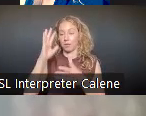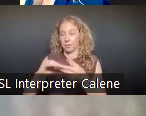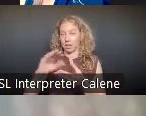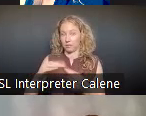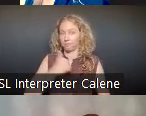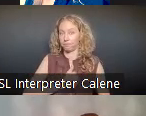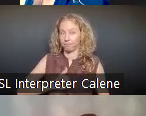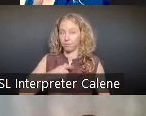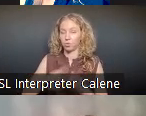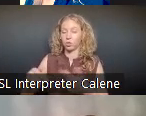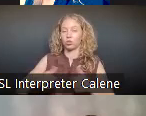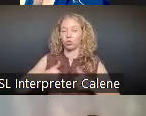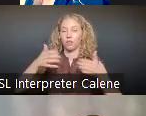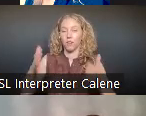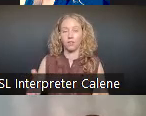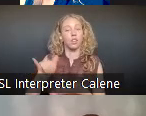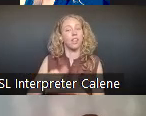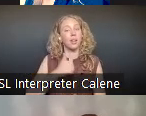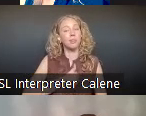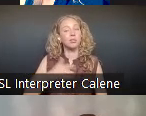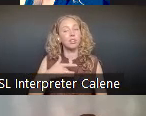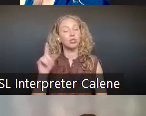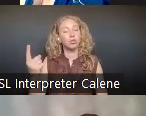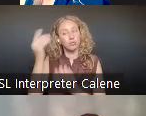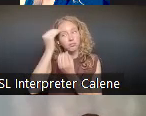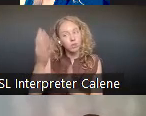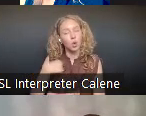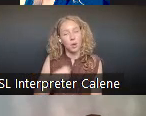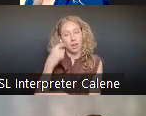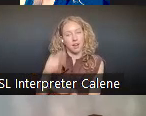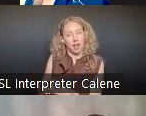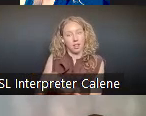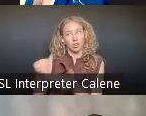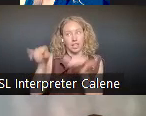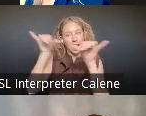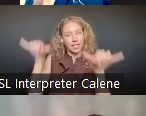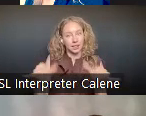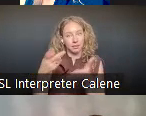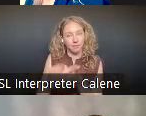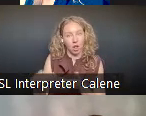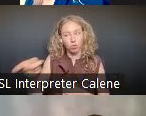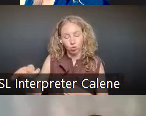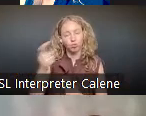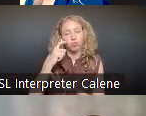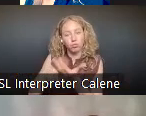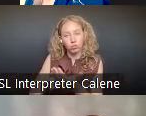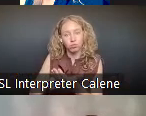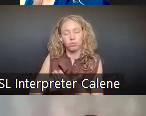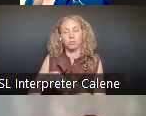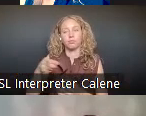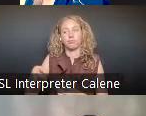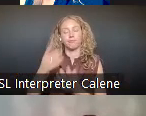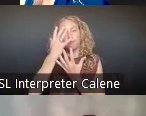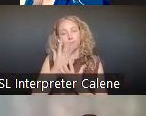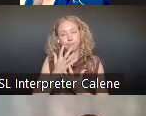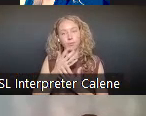this survivor. And really the apology is just making sure that we're acknowledging that the system failed them, right? We're acknowledging that unfortunately